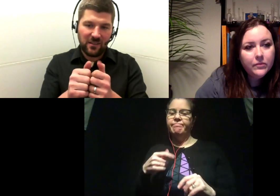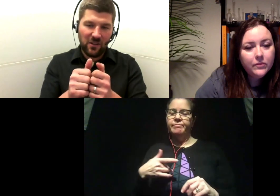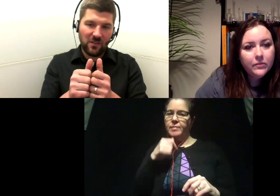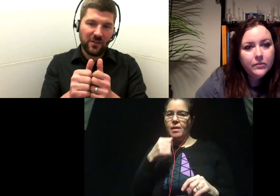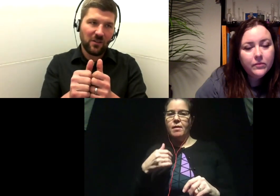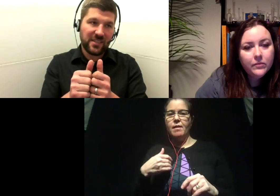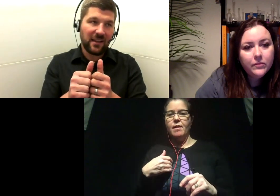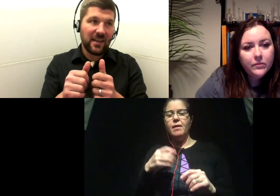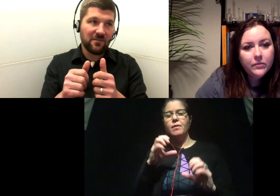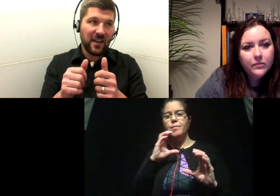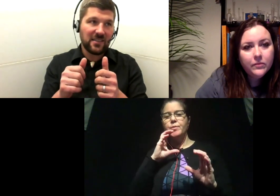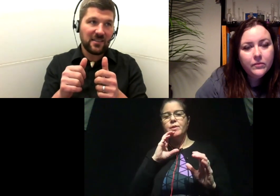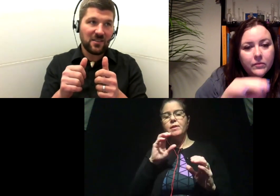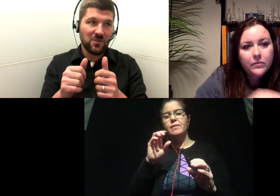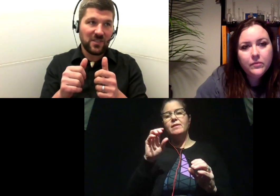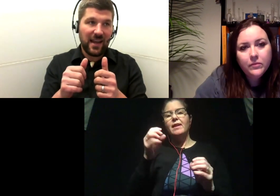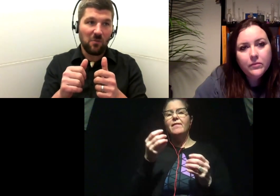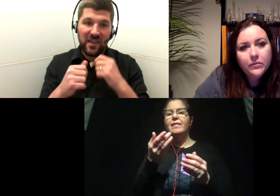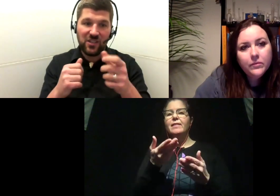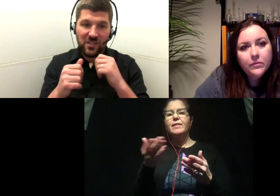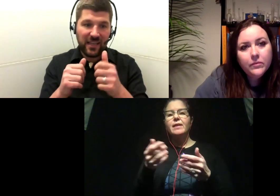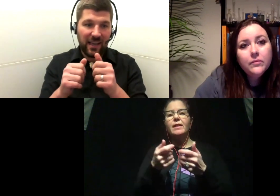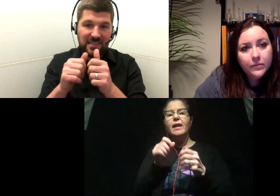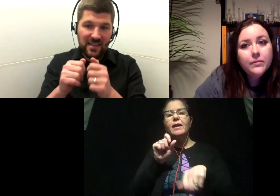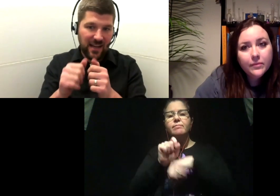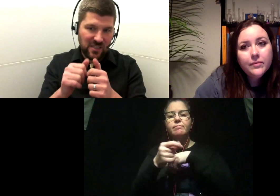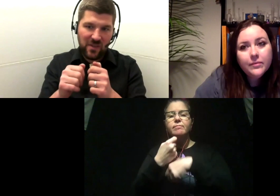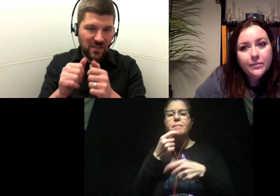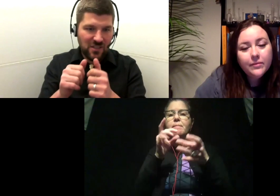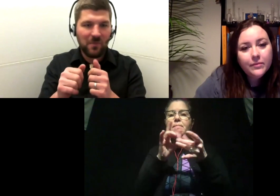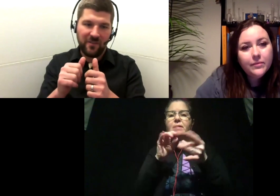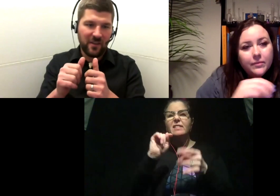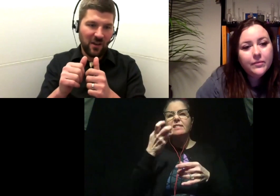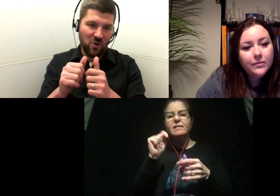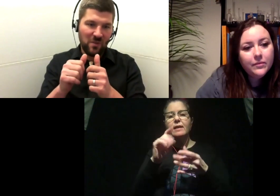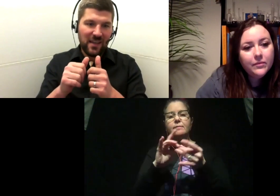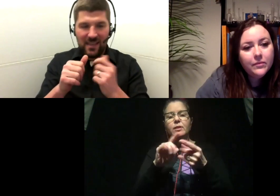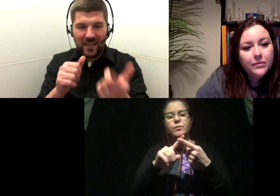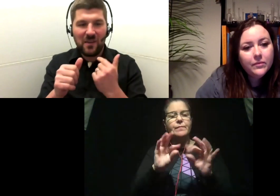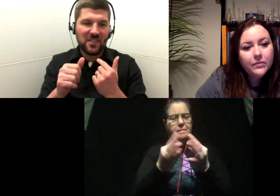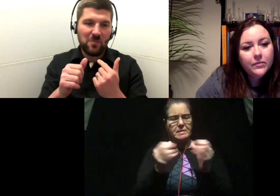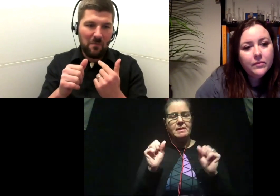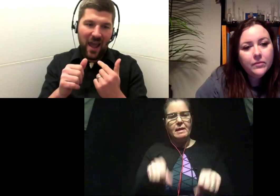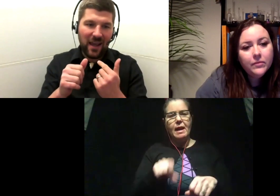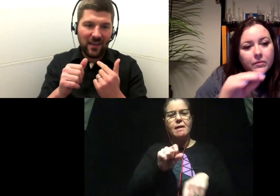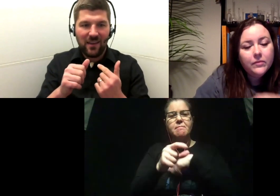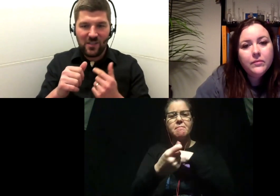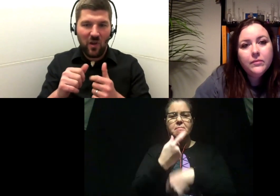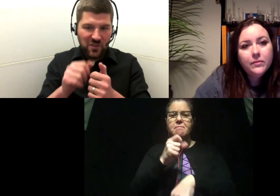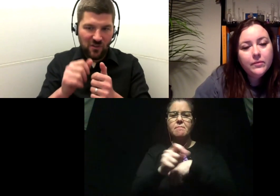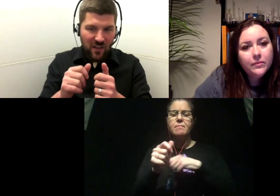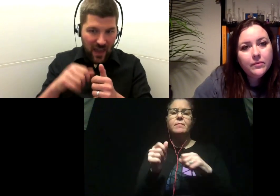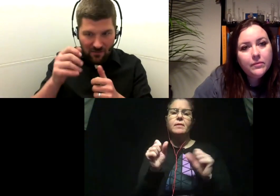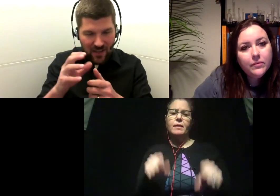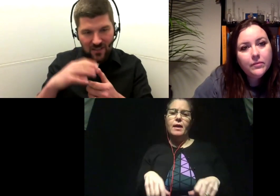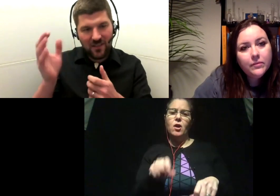a little satellite devices to send out messages. Like I can send text messages to my family at home, and they can message me back. And so I'll